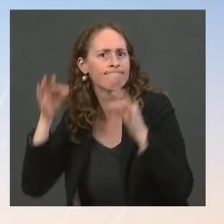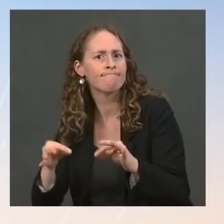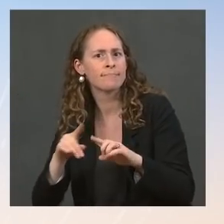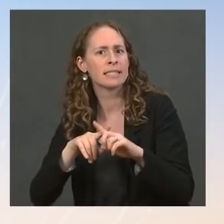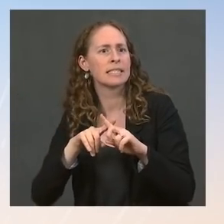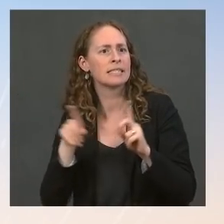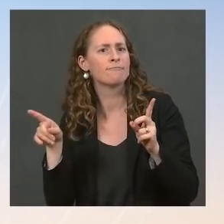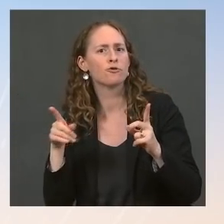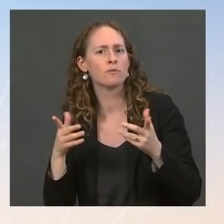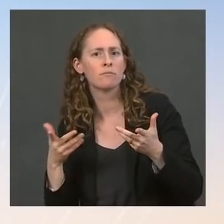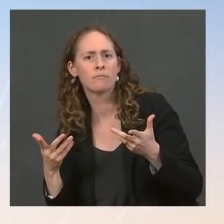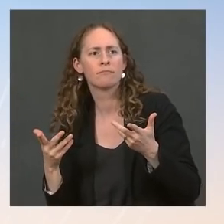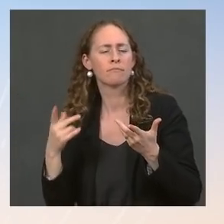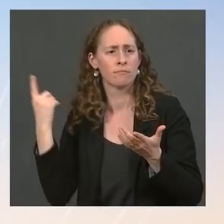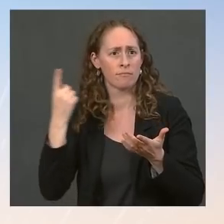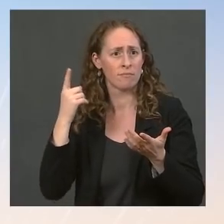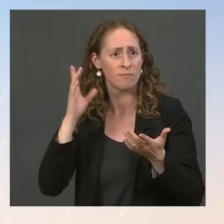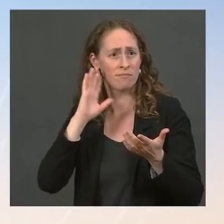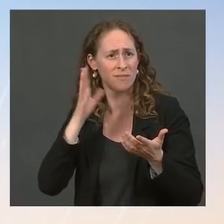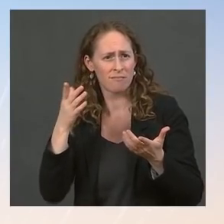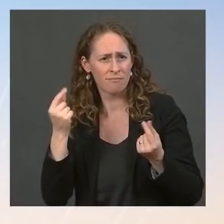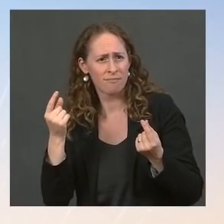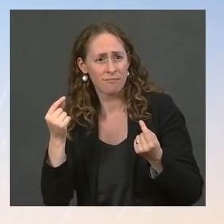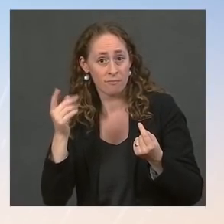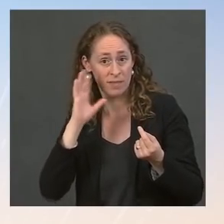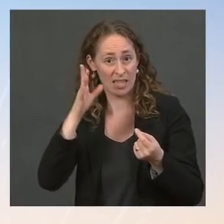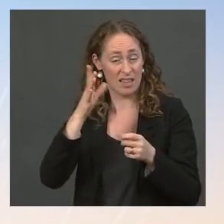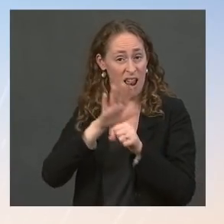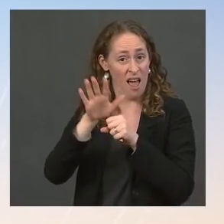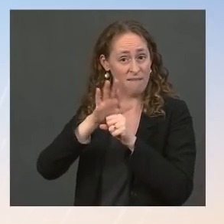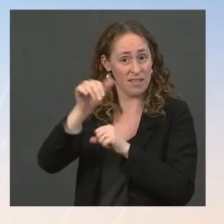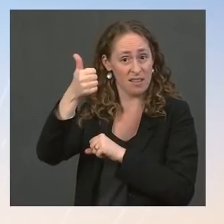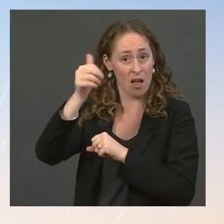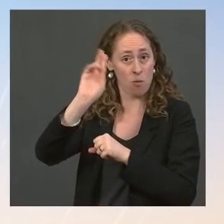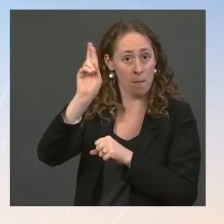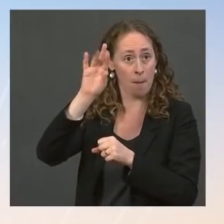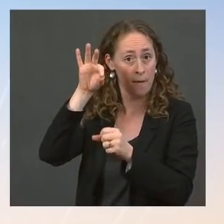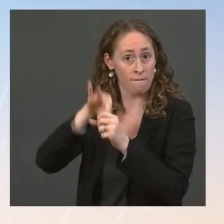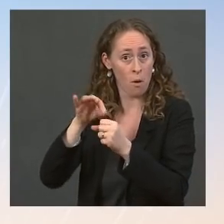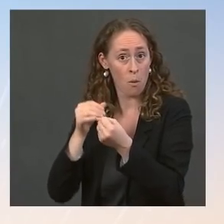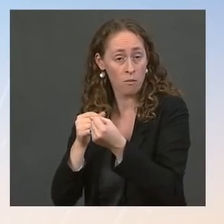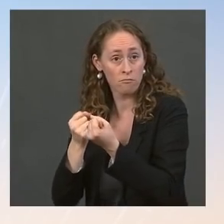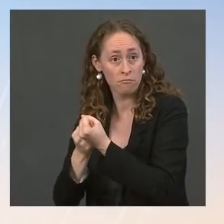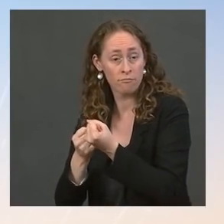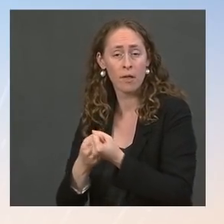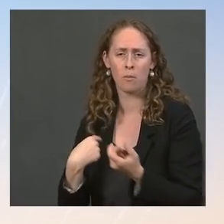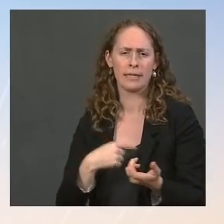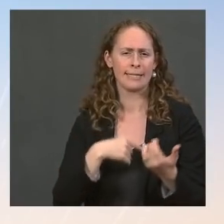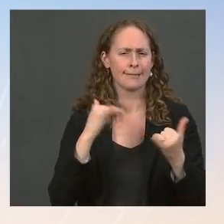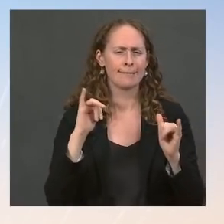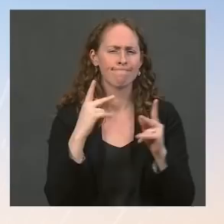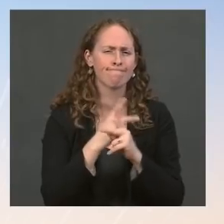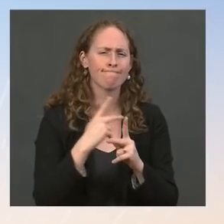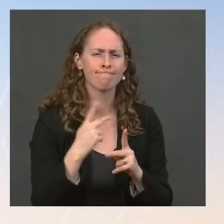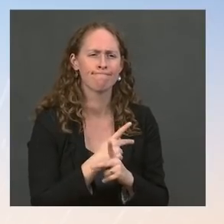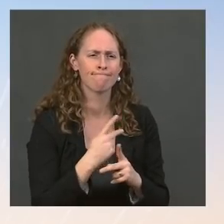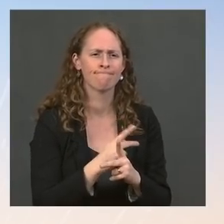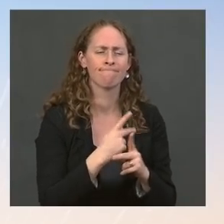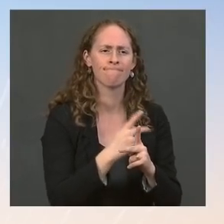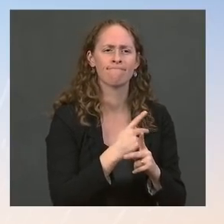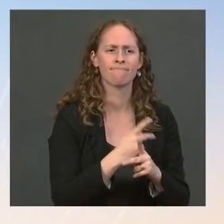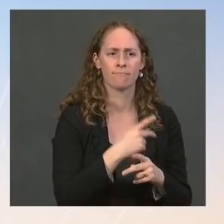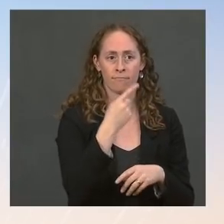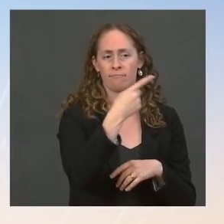going to get 10 Republican votes or not? Well, we're working on options now. You've obviously seen Leader Schumer look to